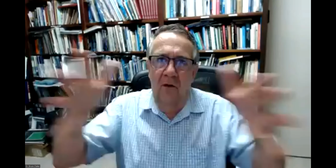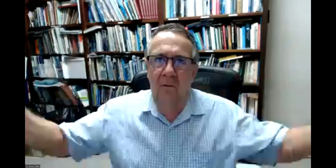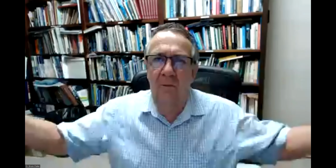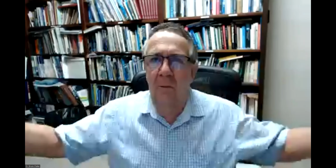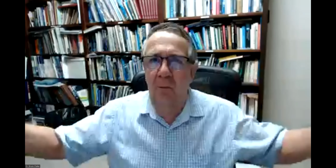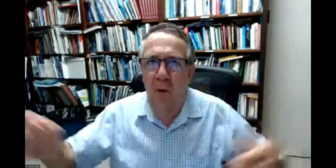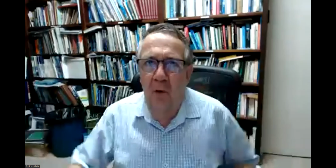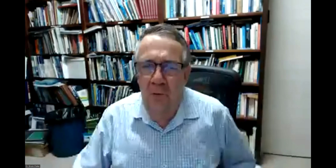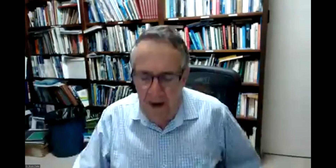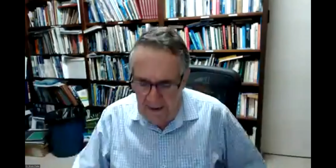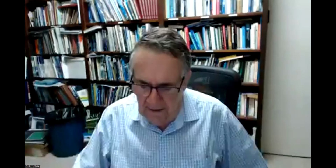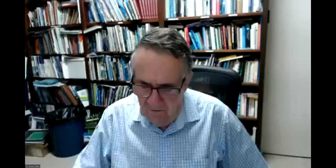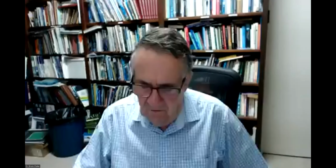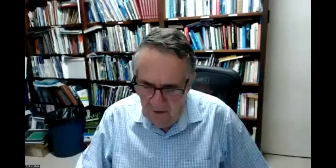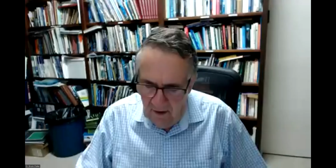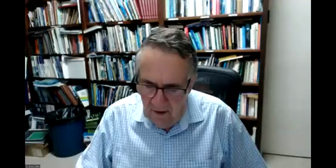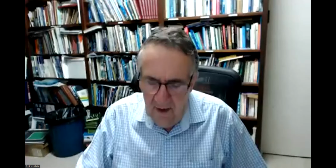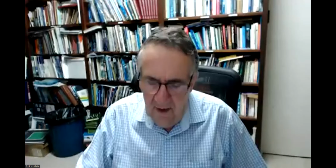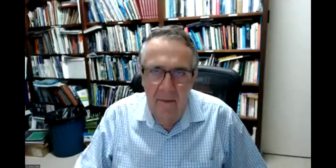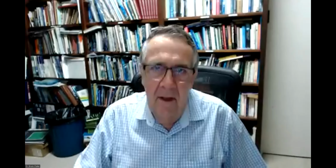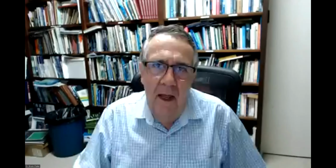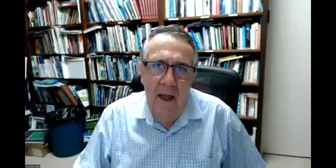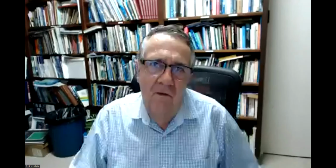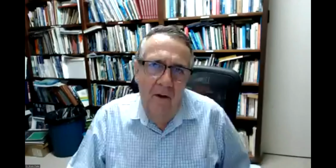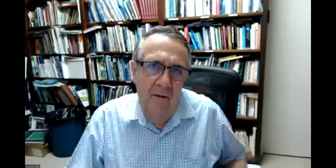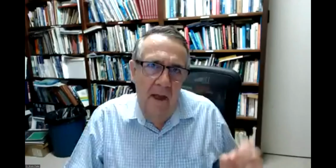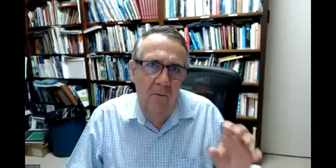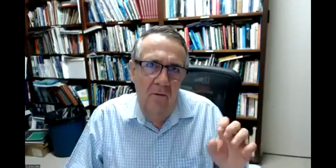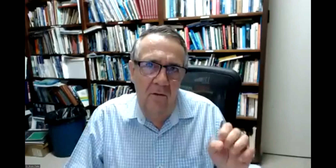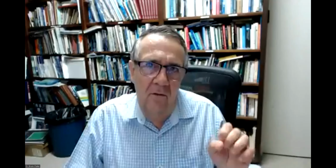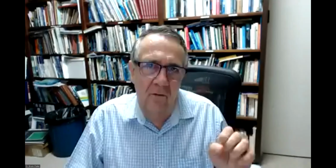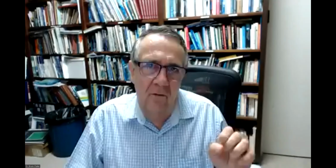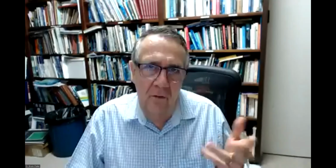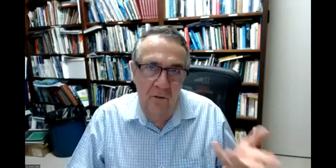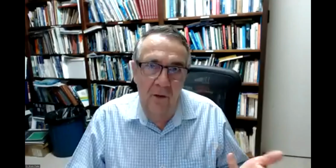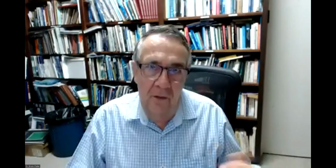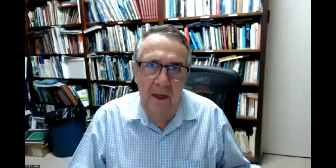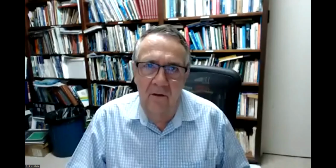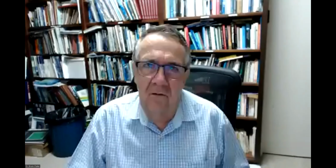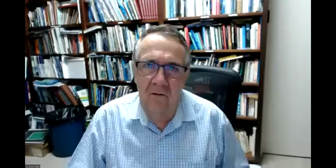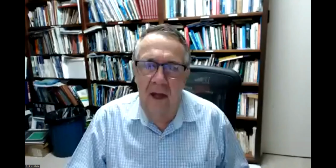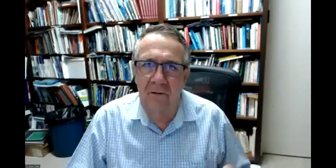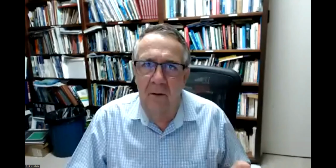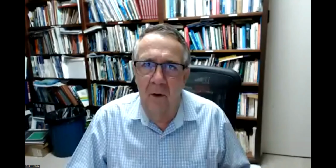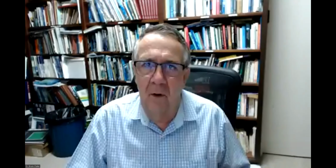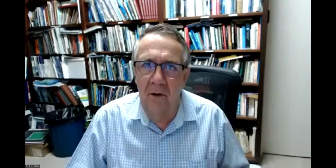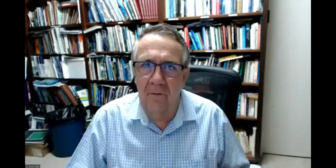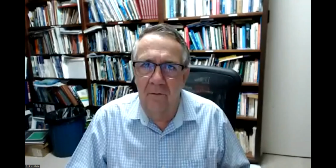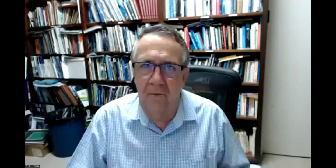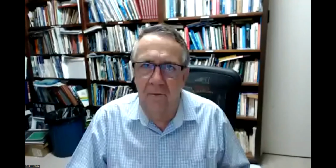doctors, nurses with a broad range. And so that's the third thing, is to have